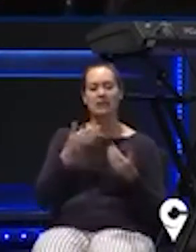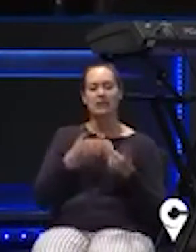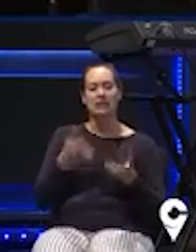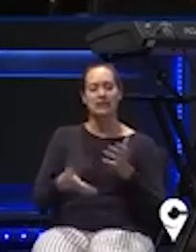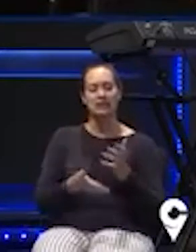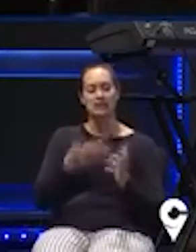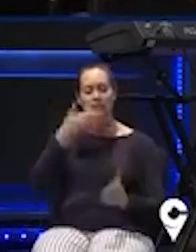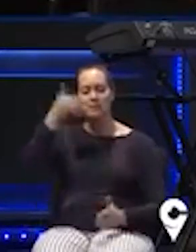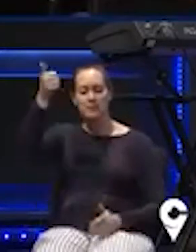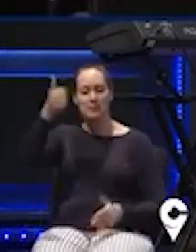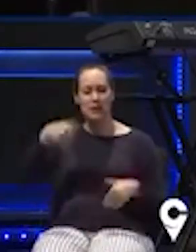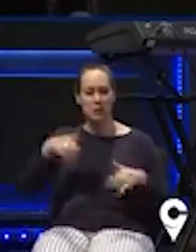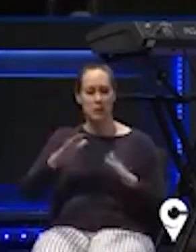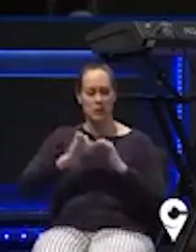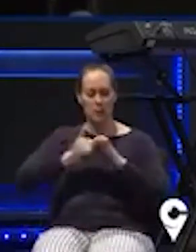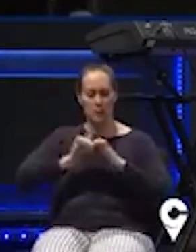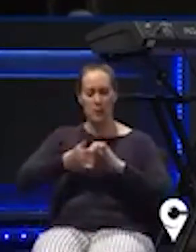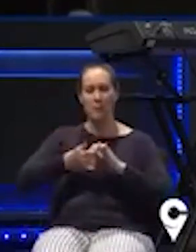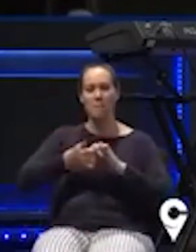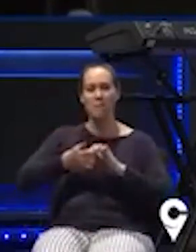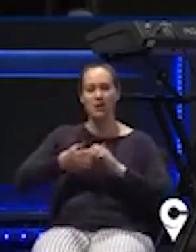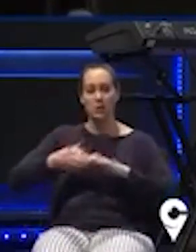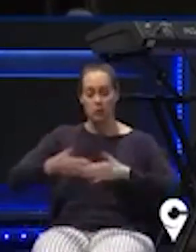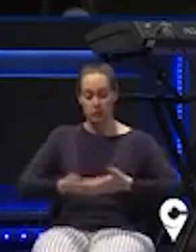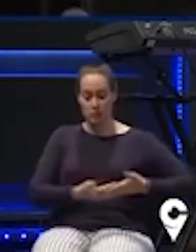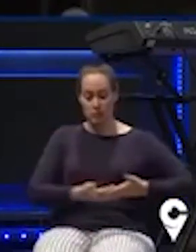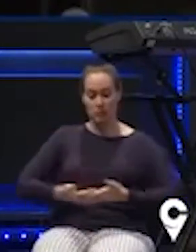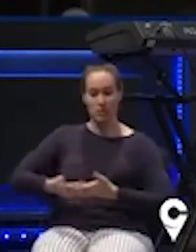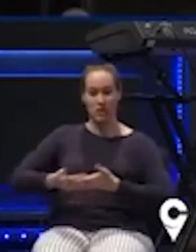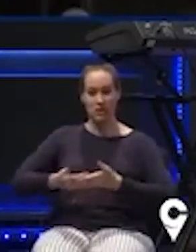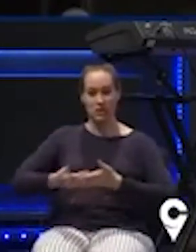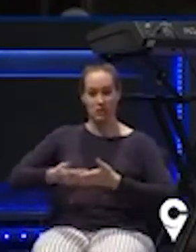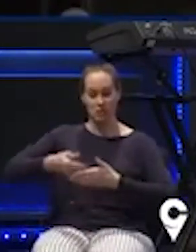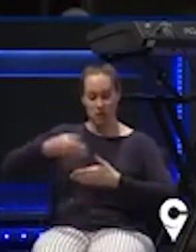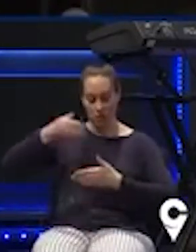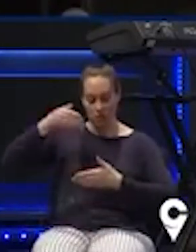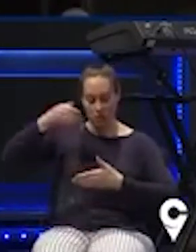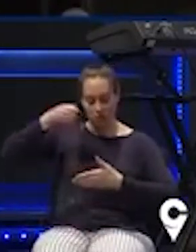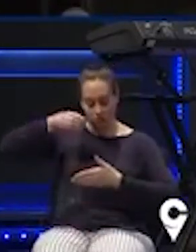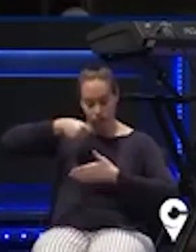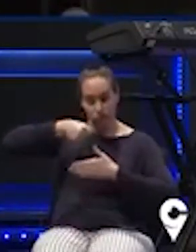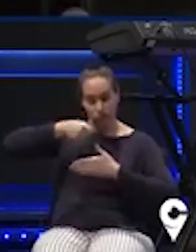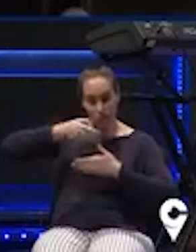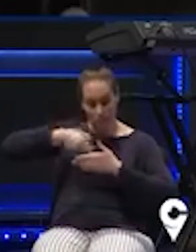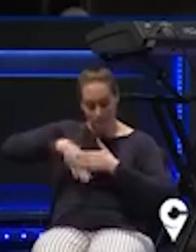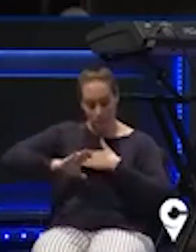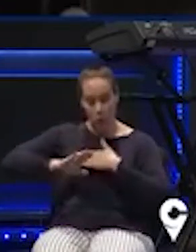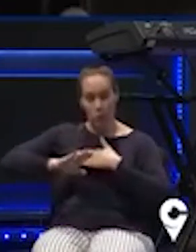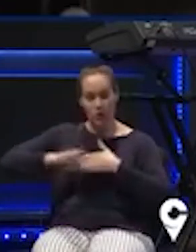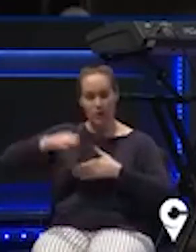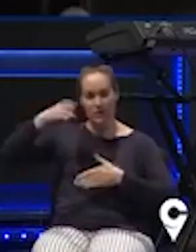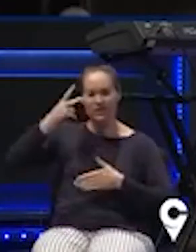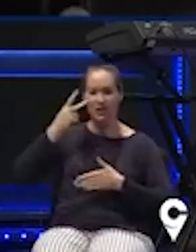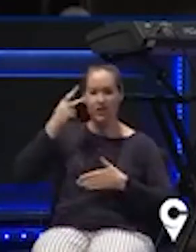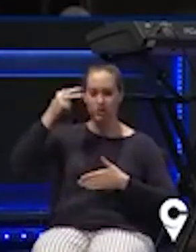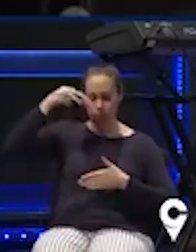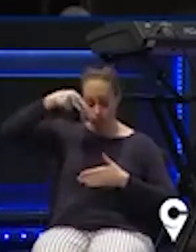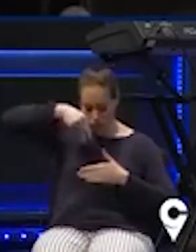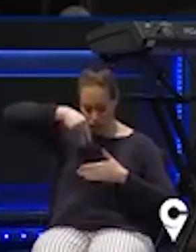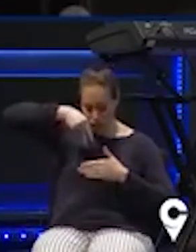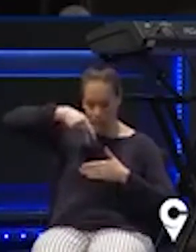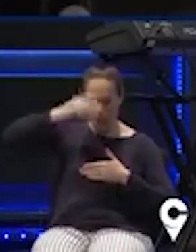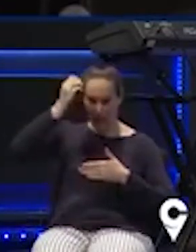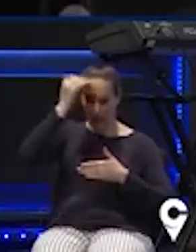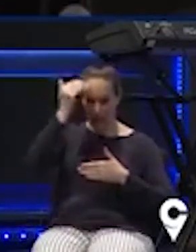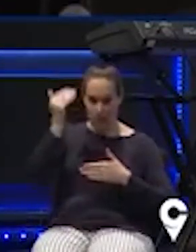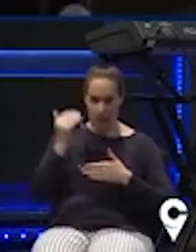a child to be born is when that child comes out with their head, their face, looking down. If